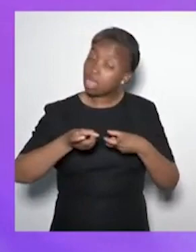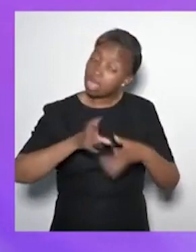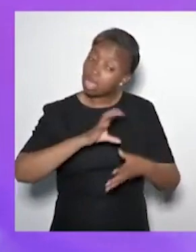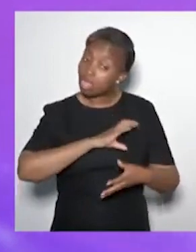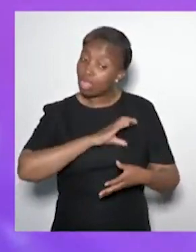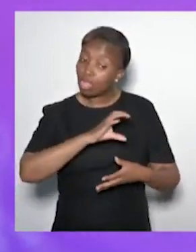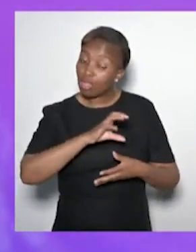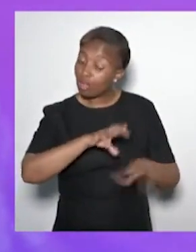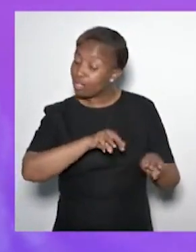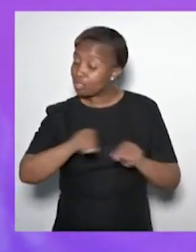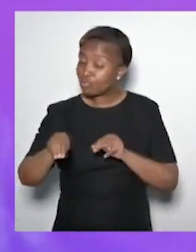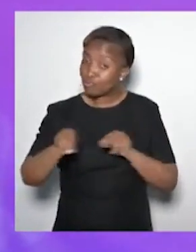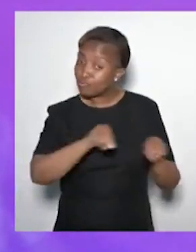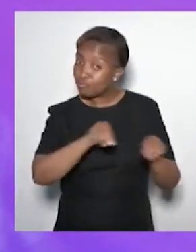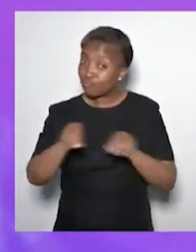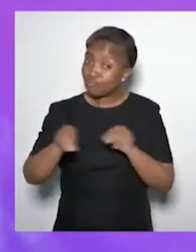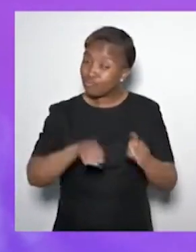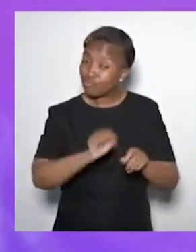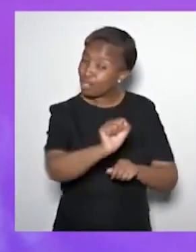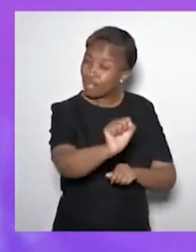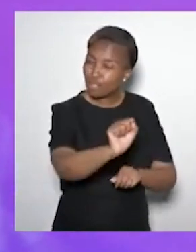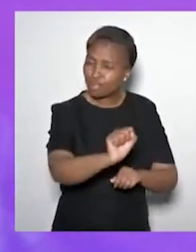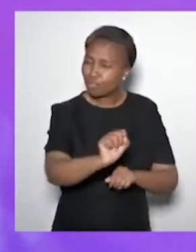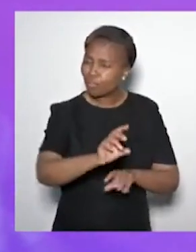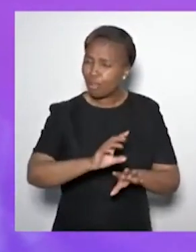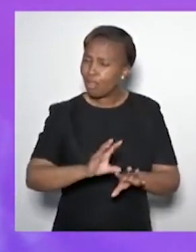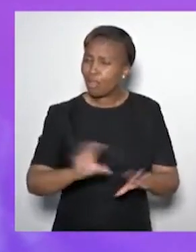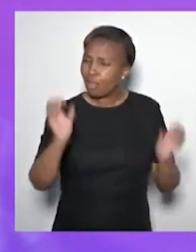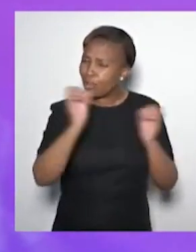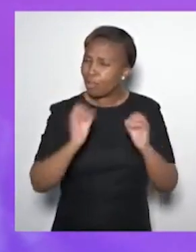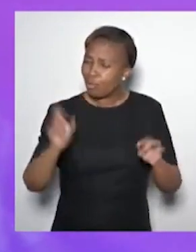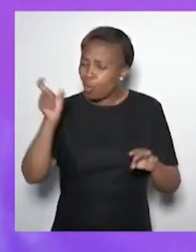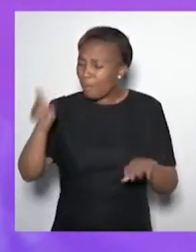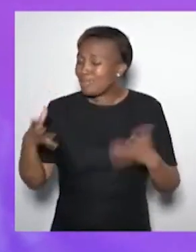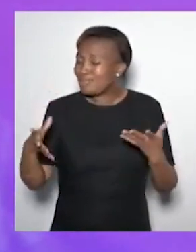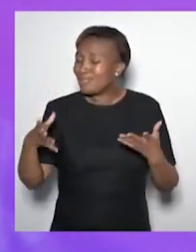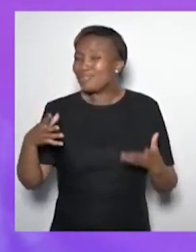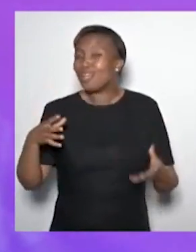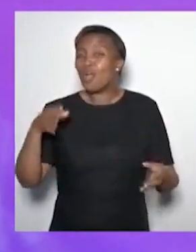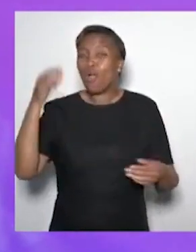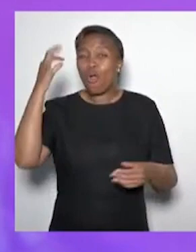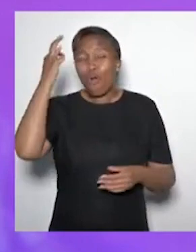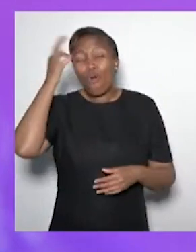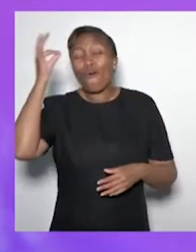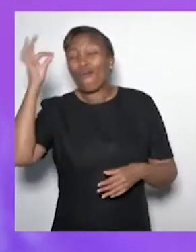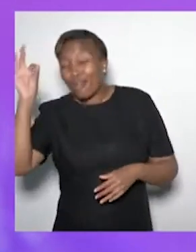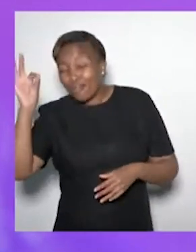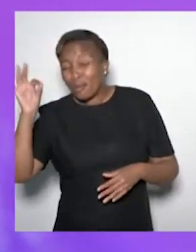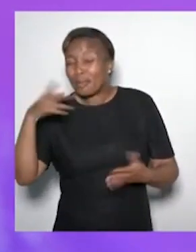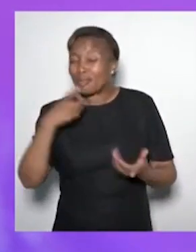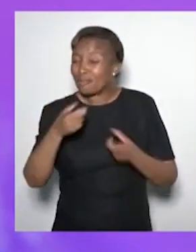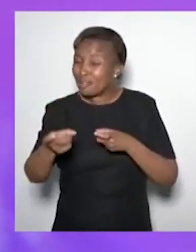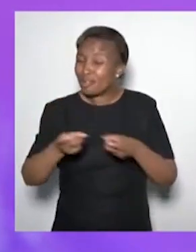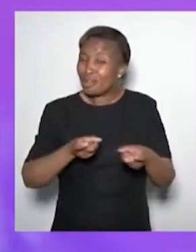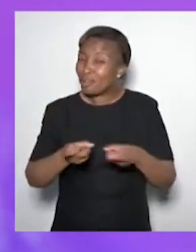Christ's movement, and no human being or government has a right to regulate the